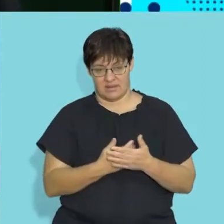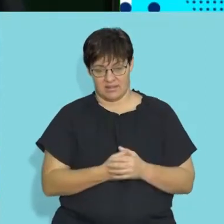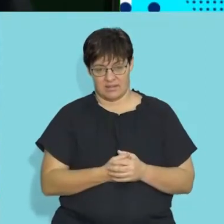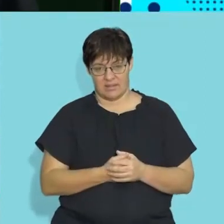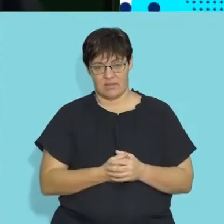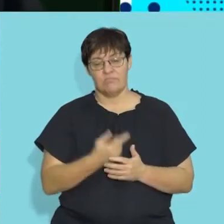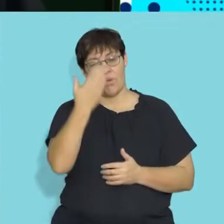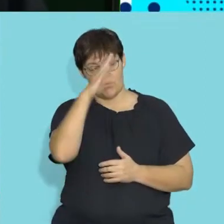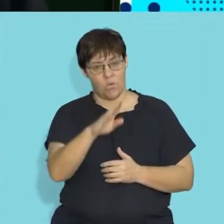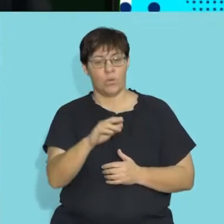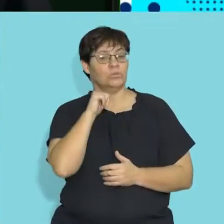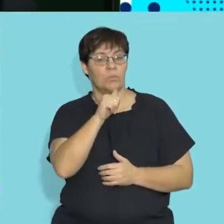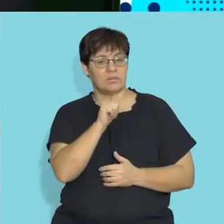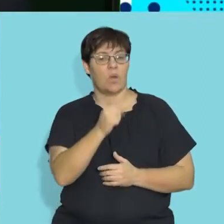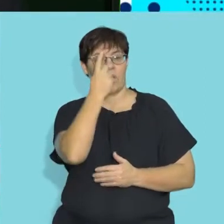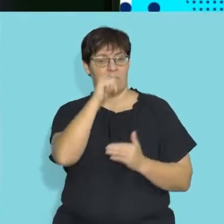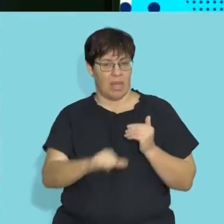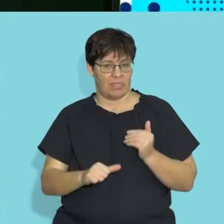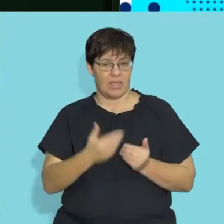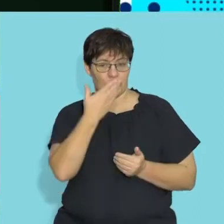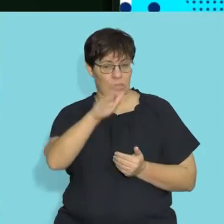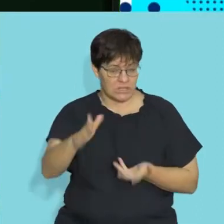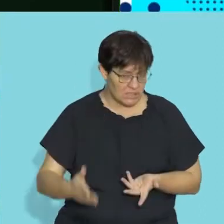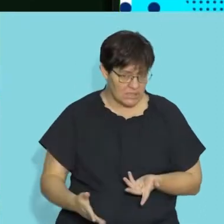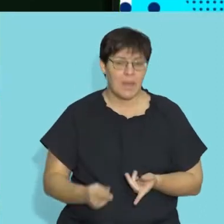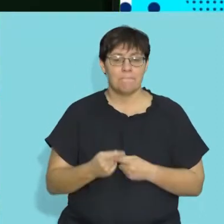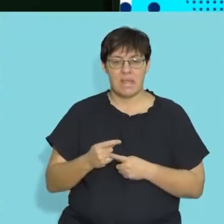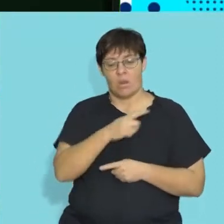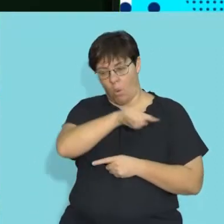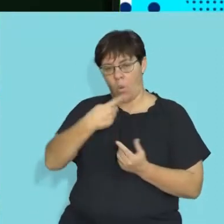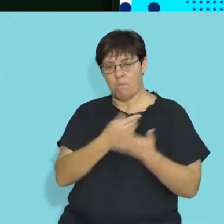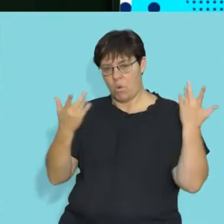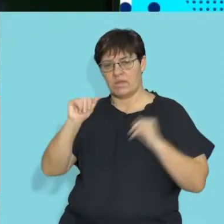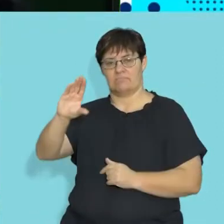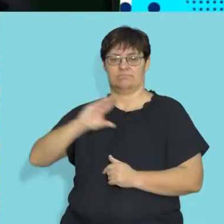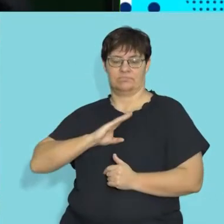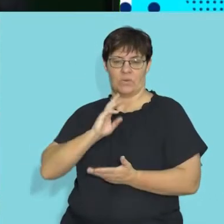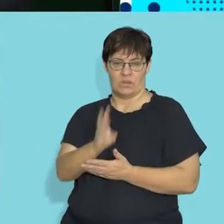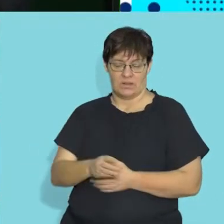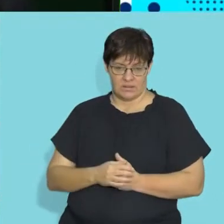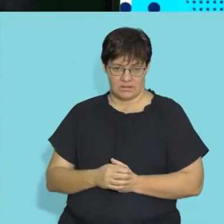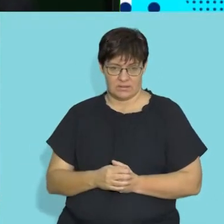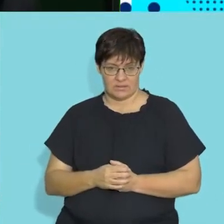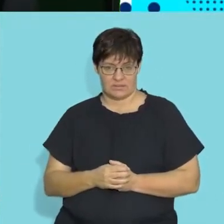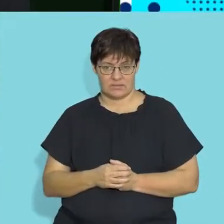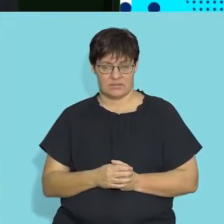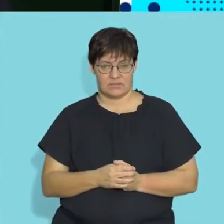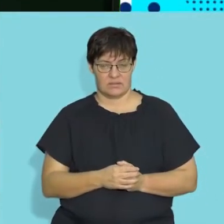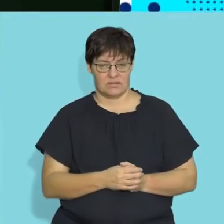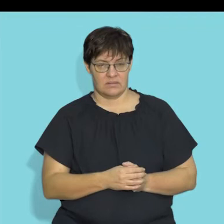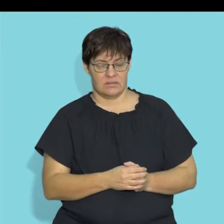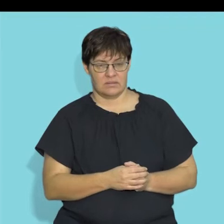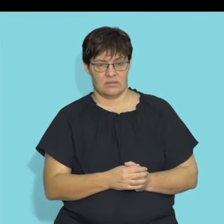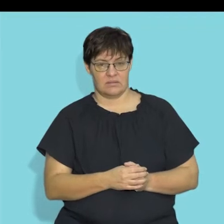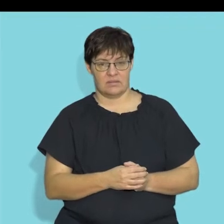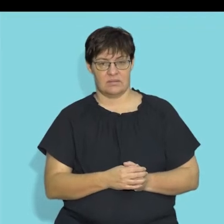1 month free. So in that way, you know, although you're sacrificing the 1 month, but you're going to get the bulk of your fees in, right? And